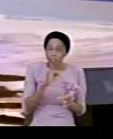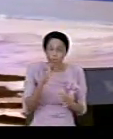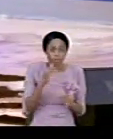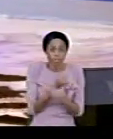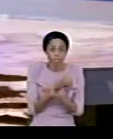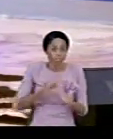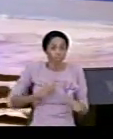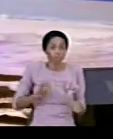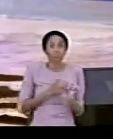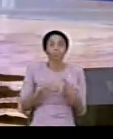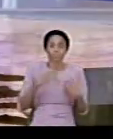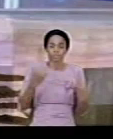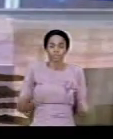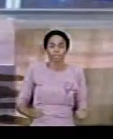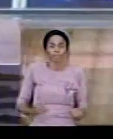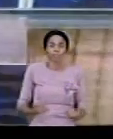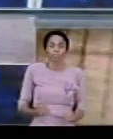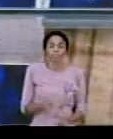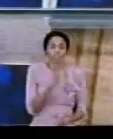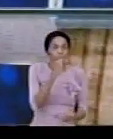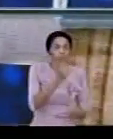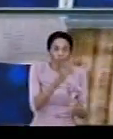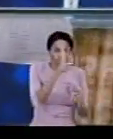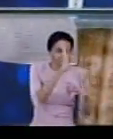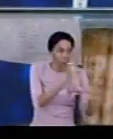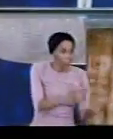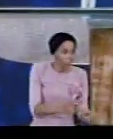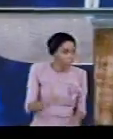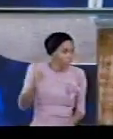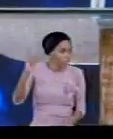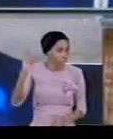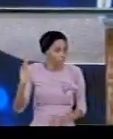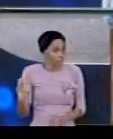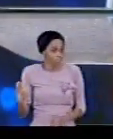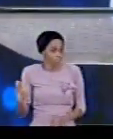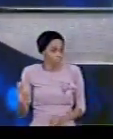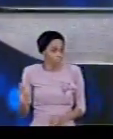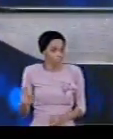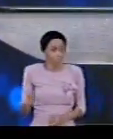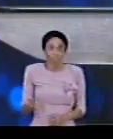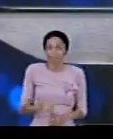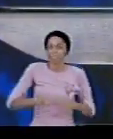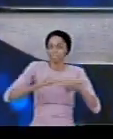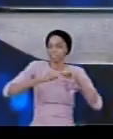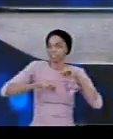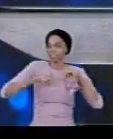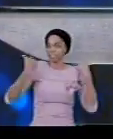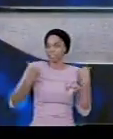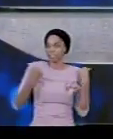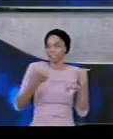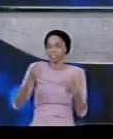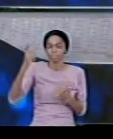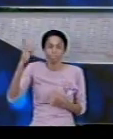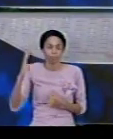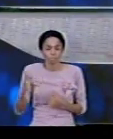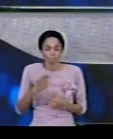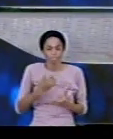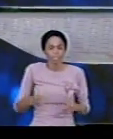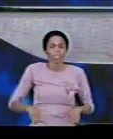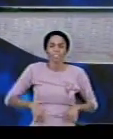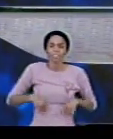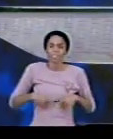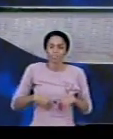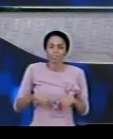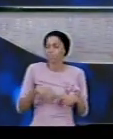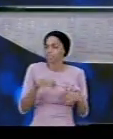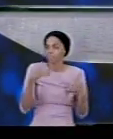to now disrespect God, deny God, and live